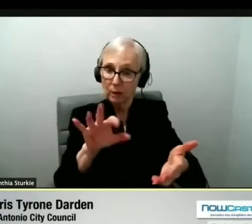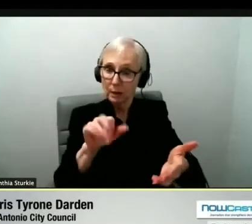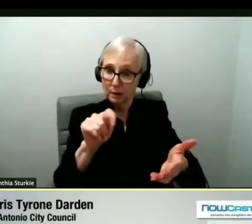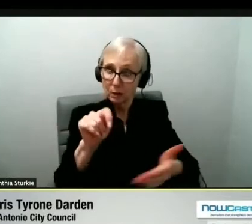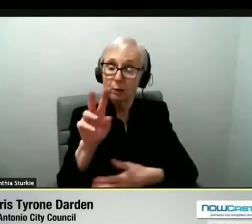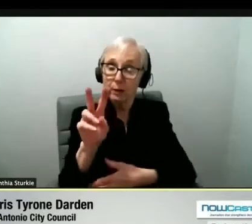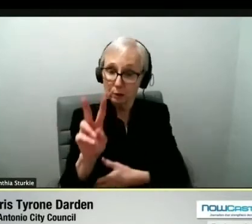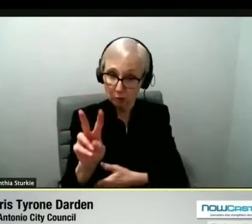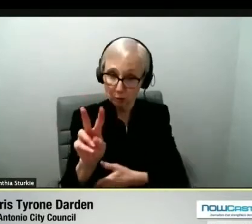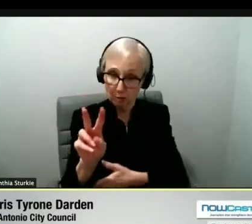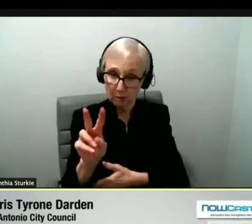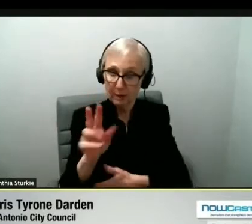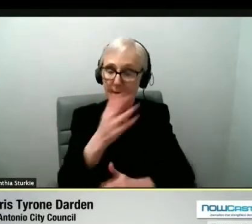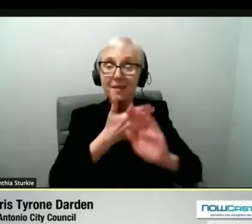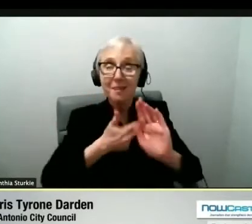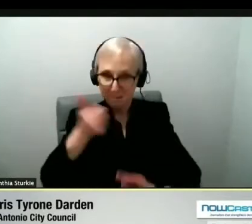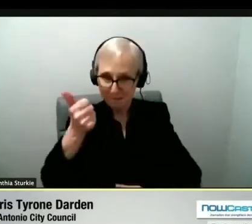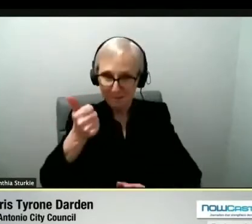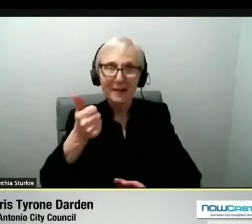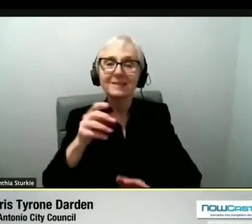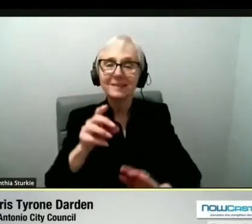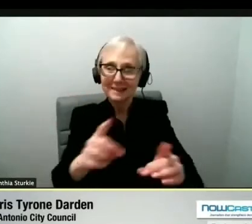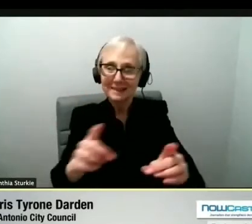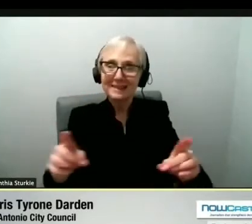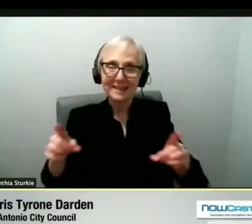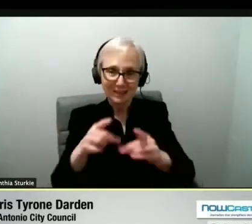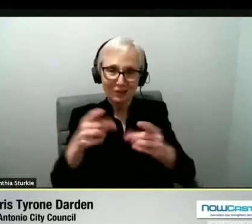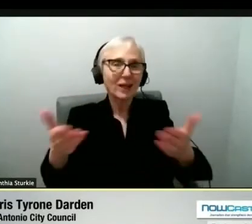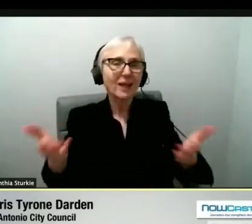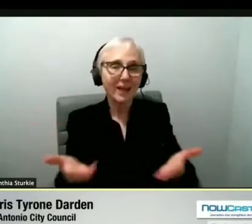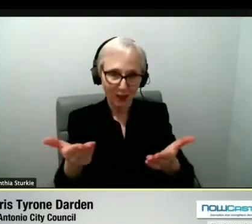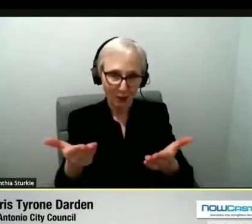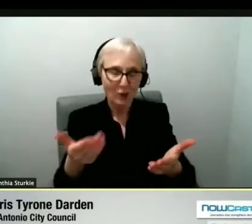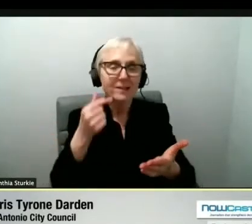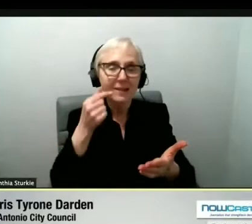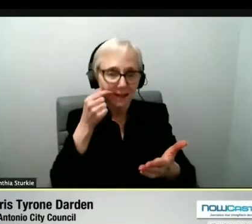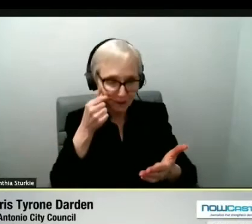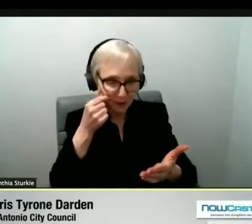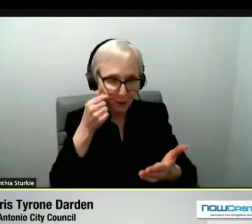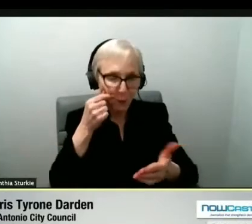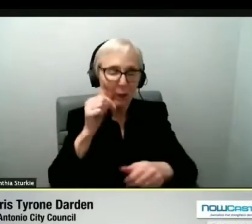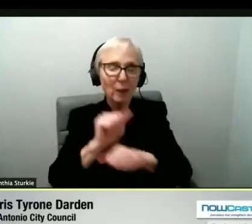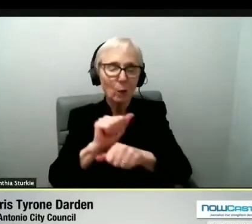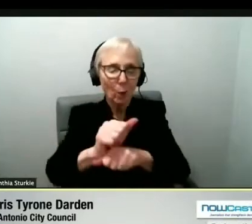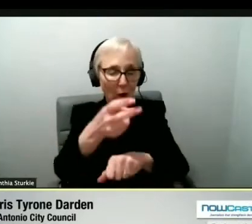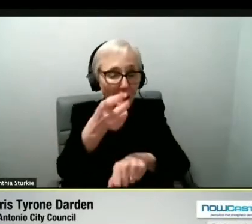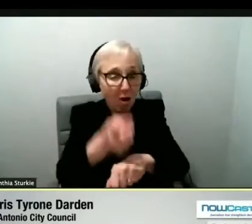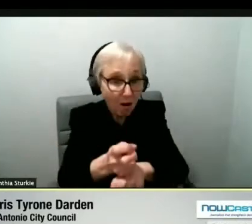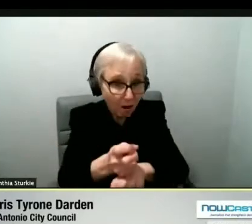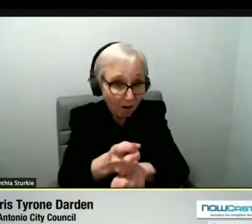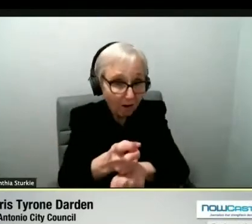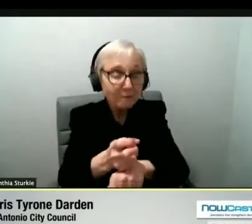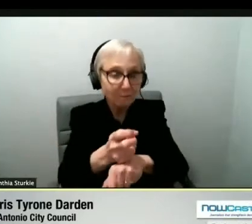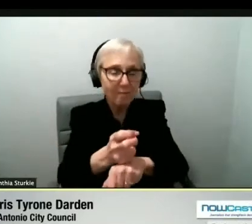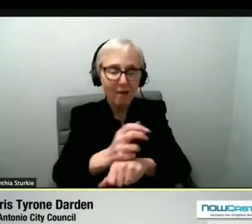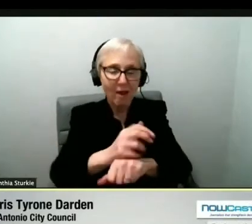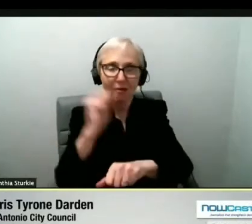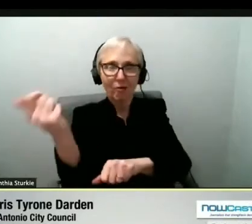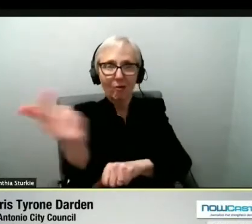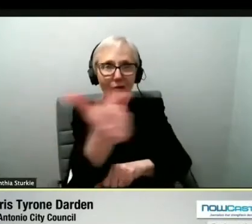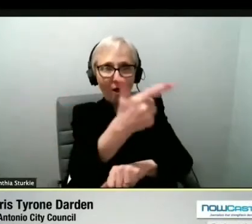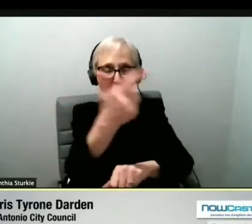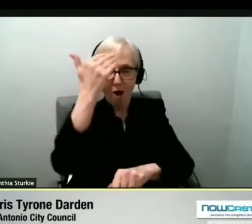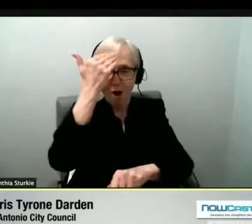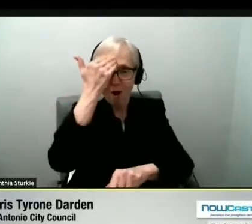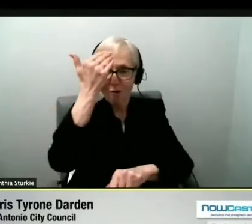2 is the best district in this city. And we need to work hard to ensure that everybody else knows that. And